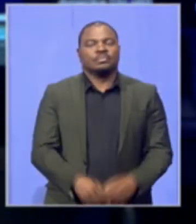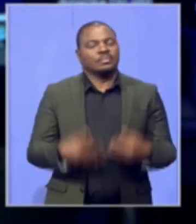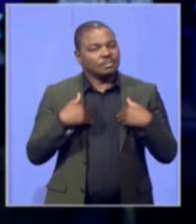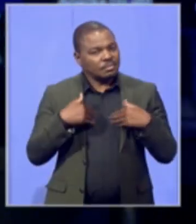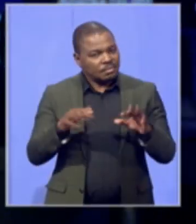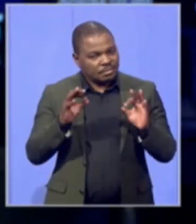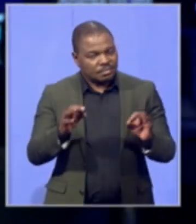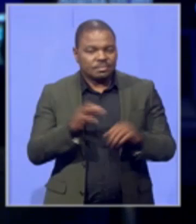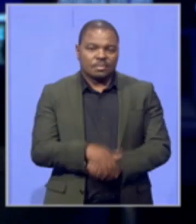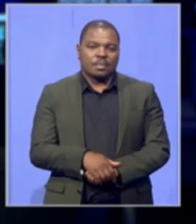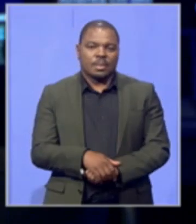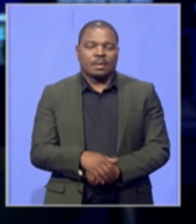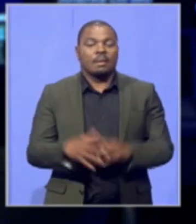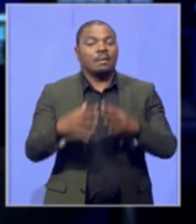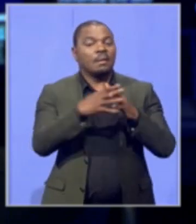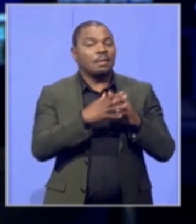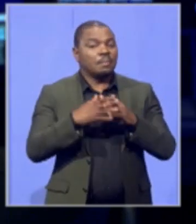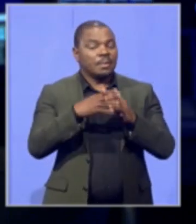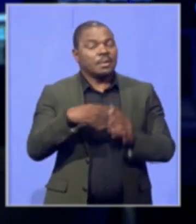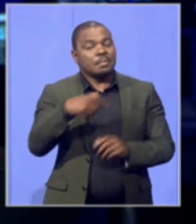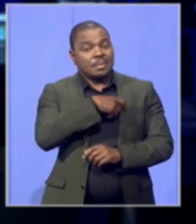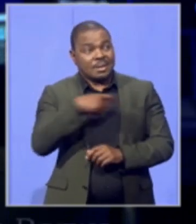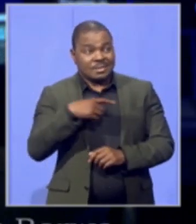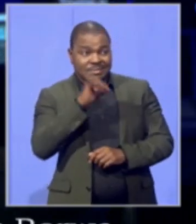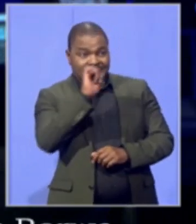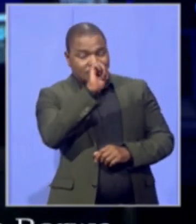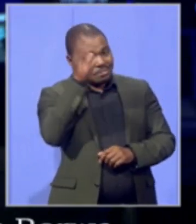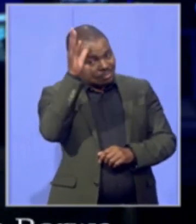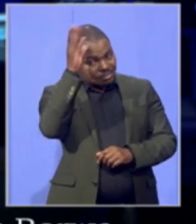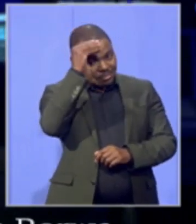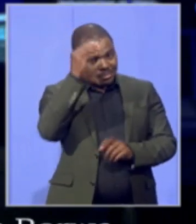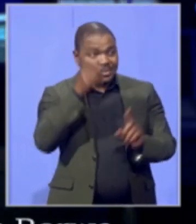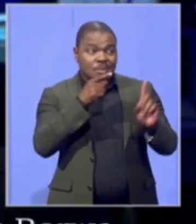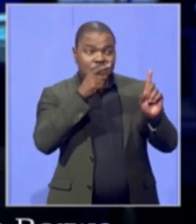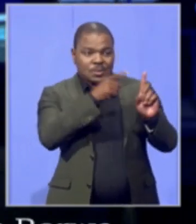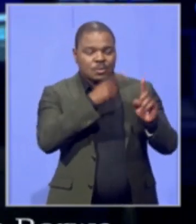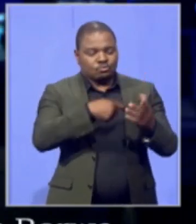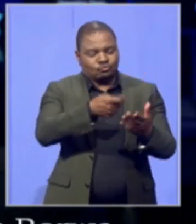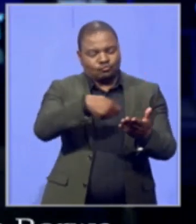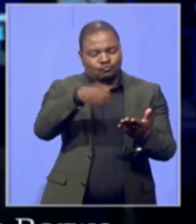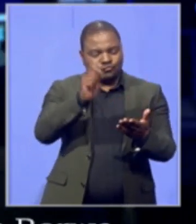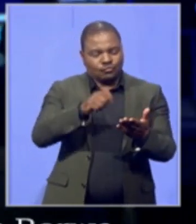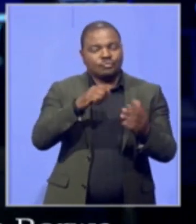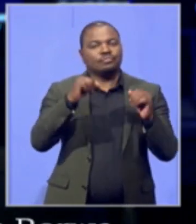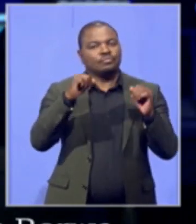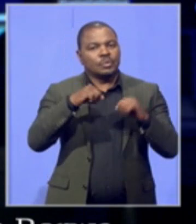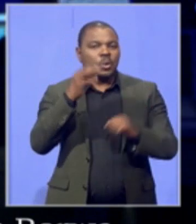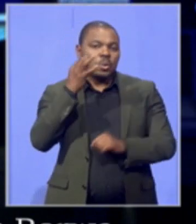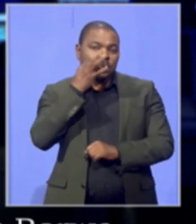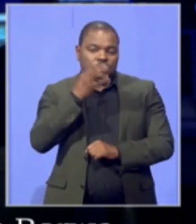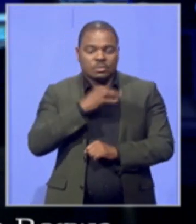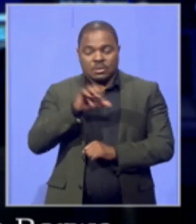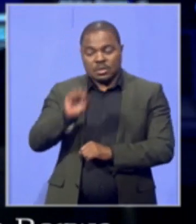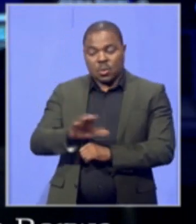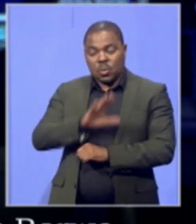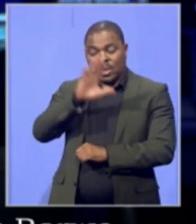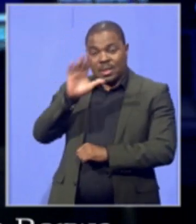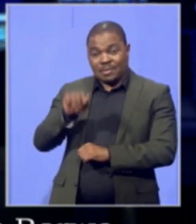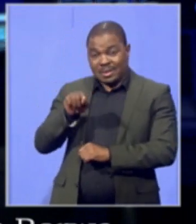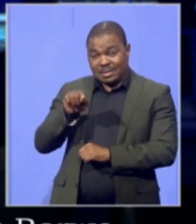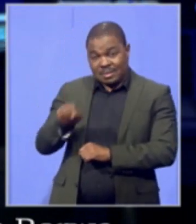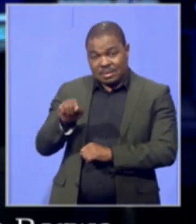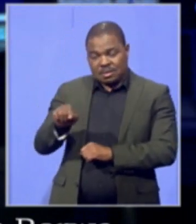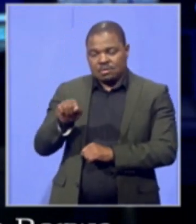Hariwele Gabong, Mopresidente wa Amerika Donald Trump o tekenetse molaotaelo o thatafaletsang Afrika